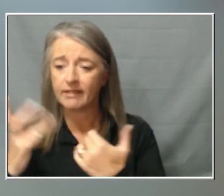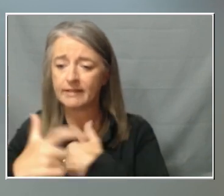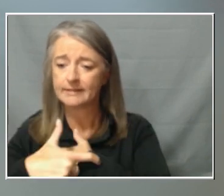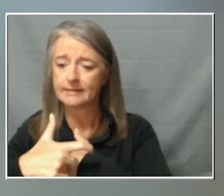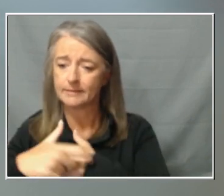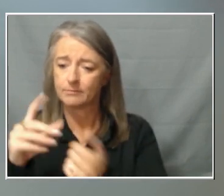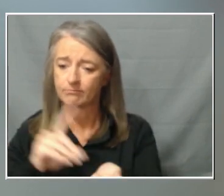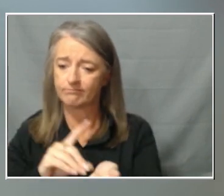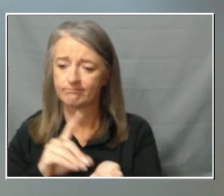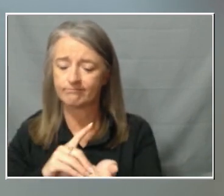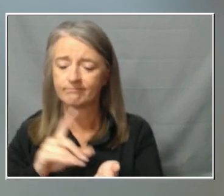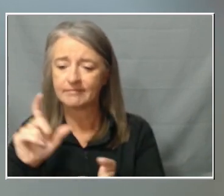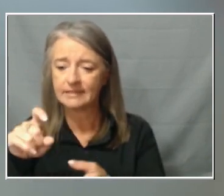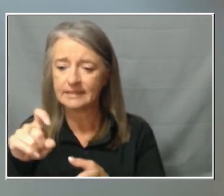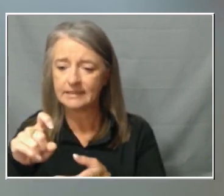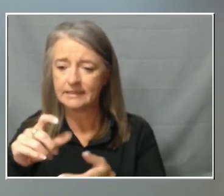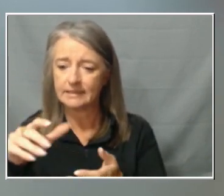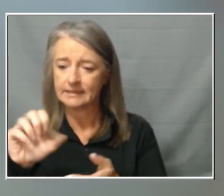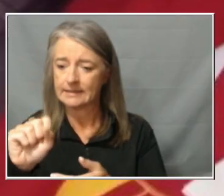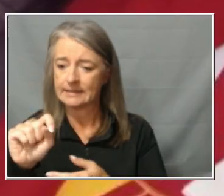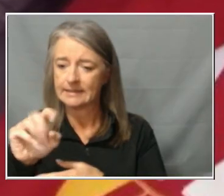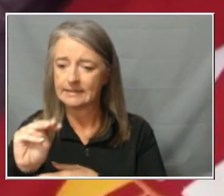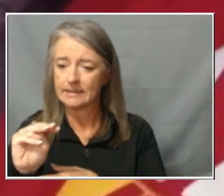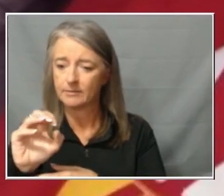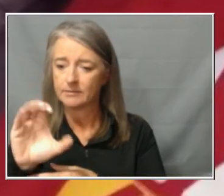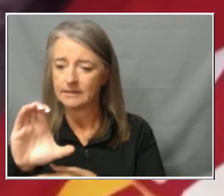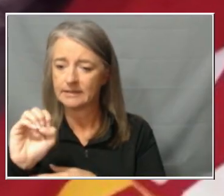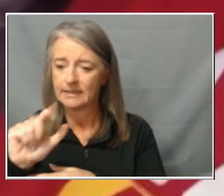told him he would need a stem cell transplant.